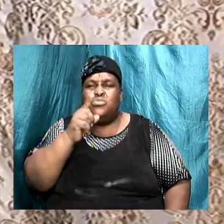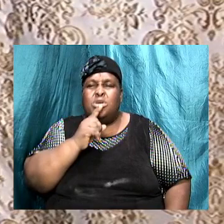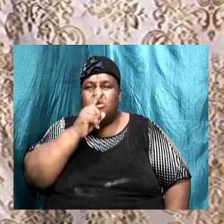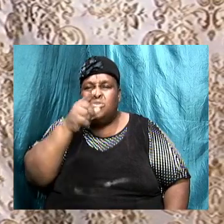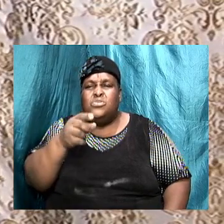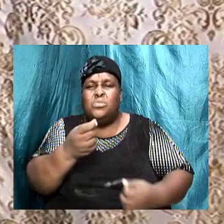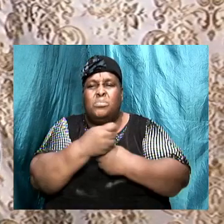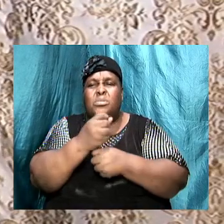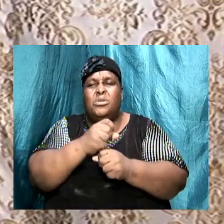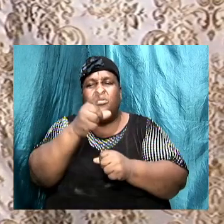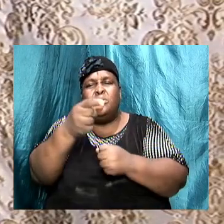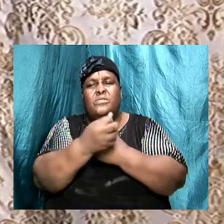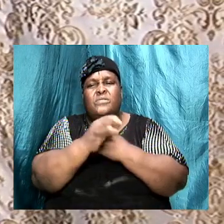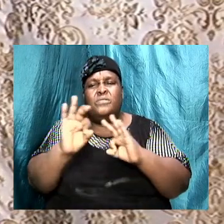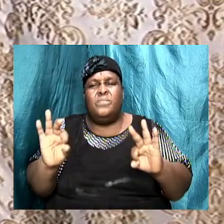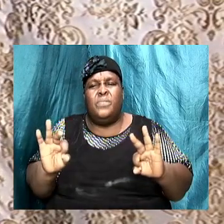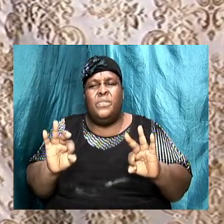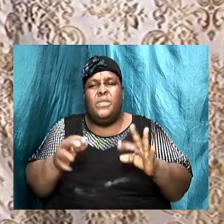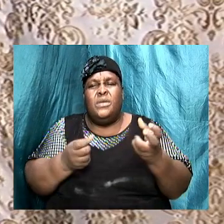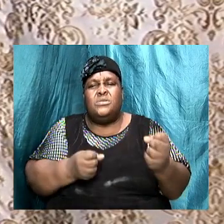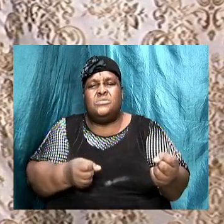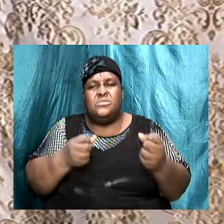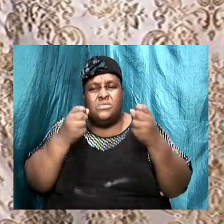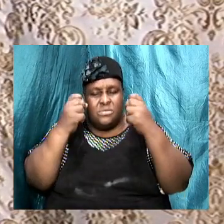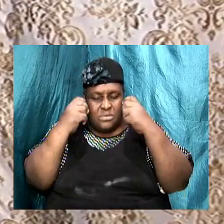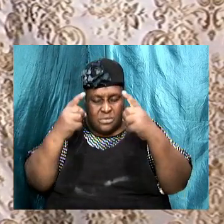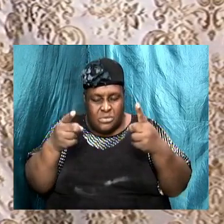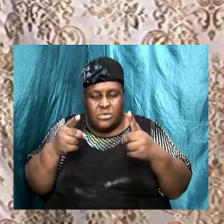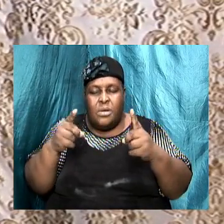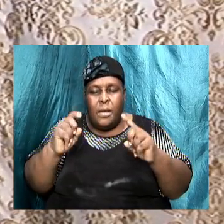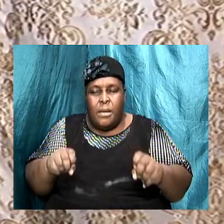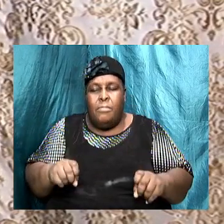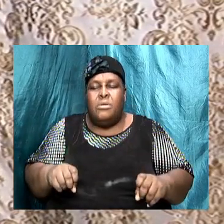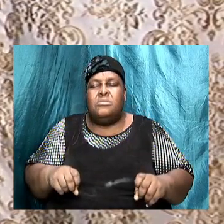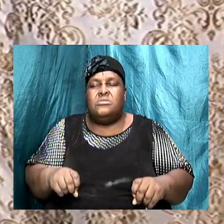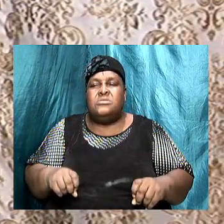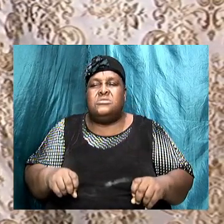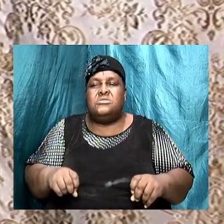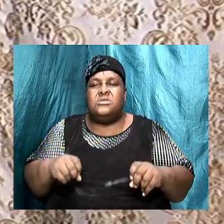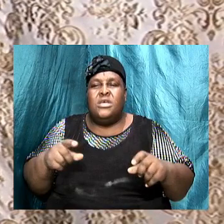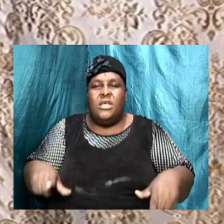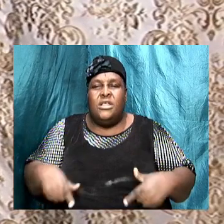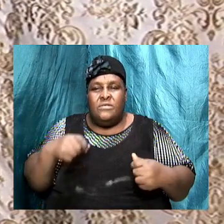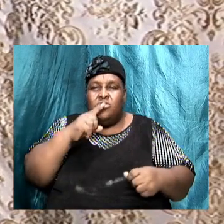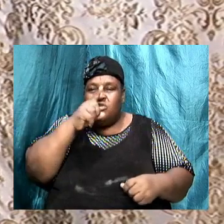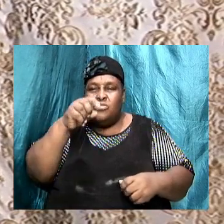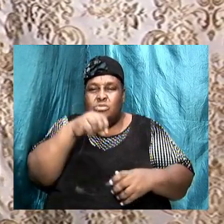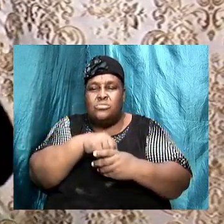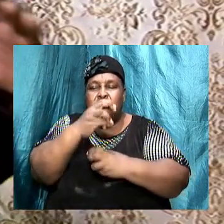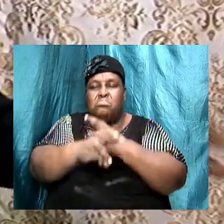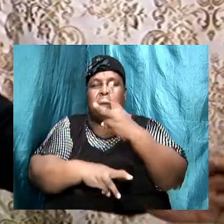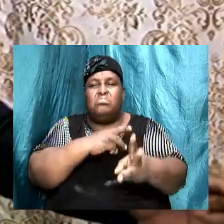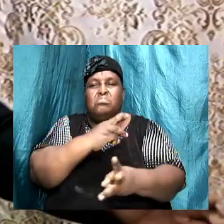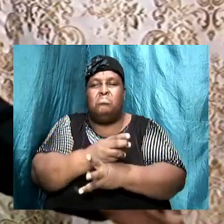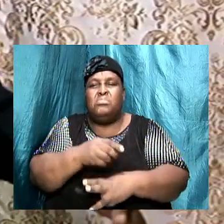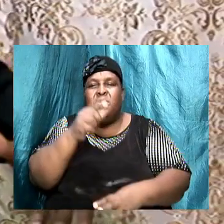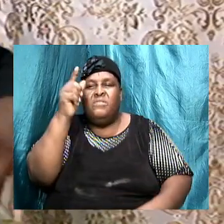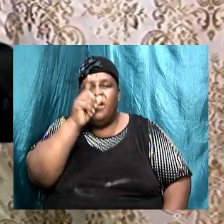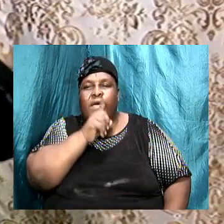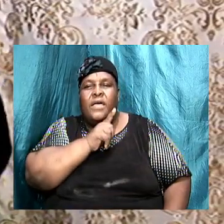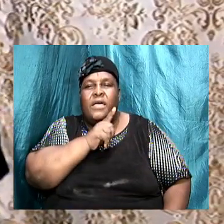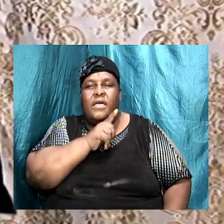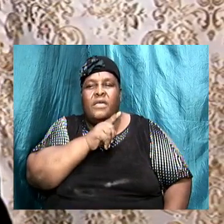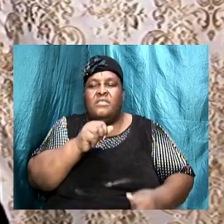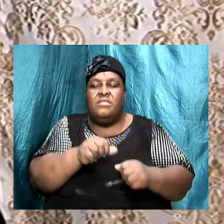is important because we must ascertain truth in a world of falsehood. Everything around us